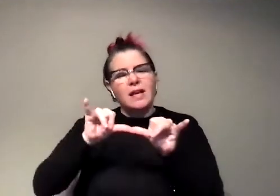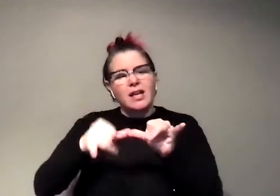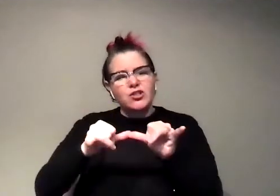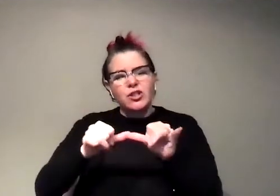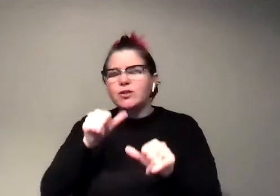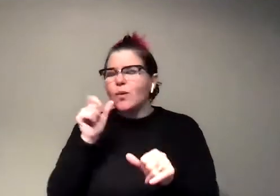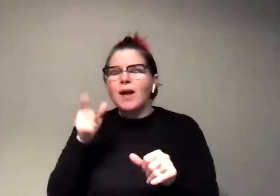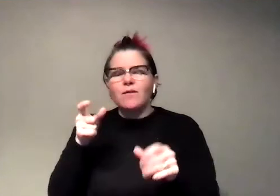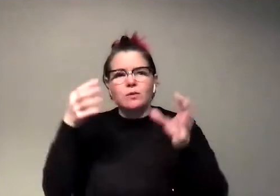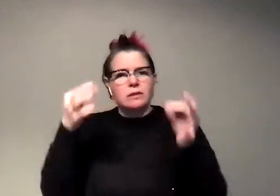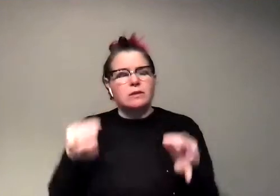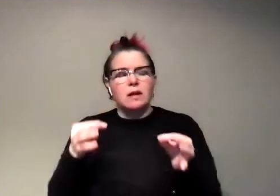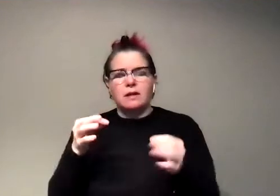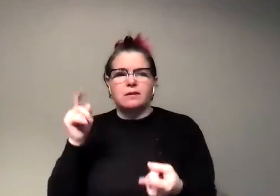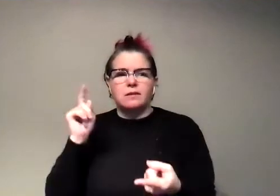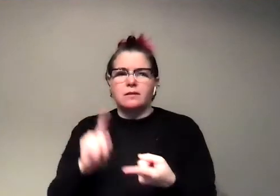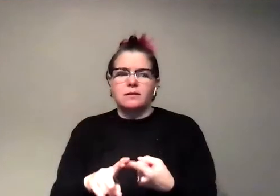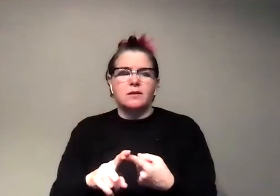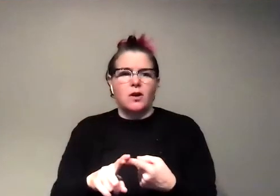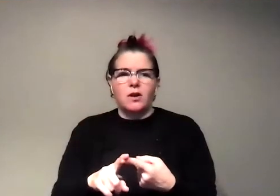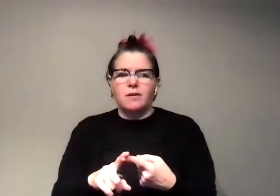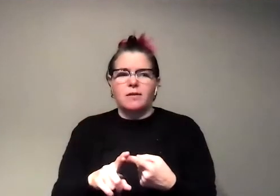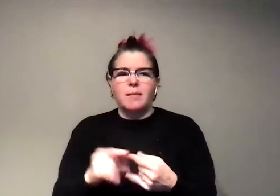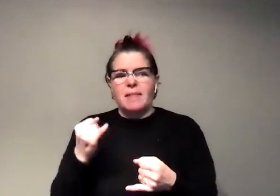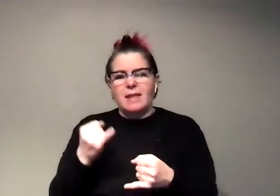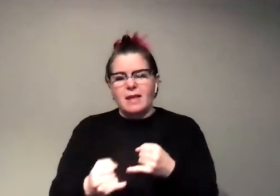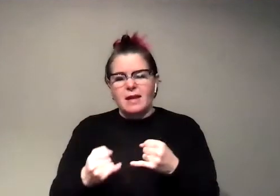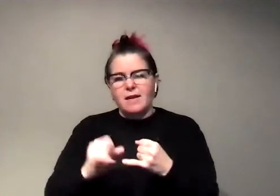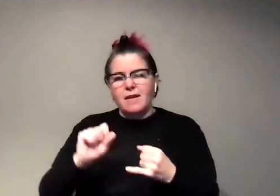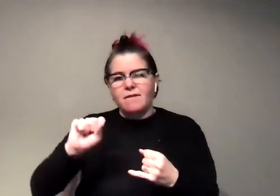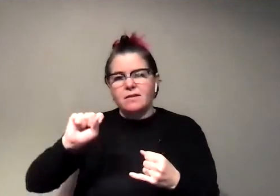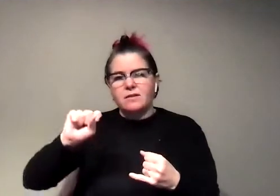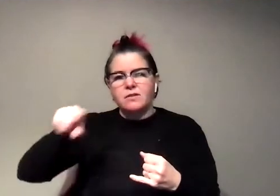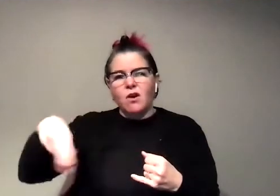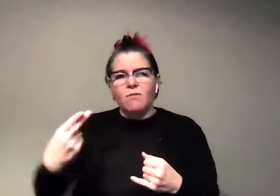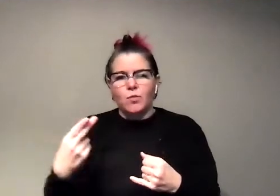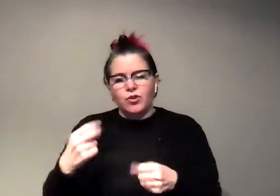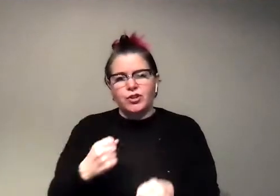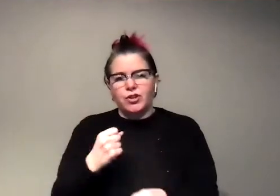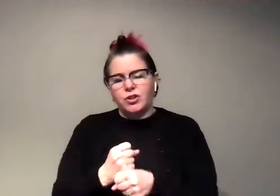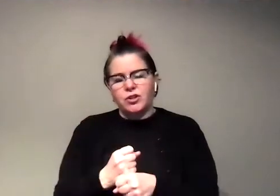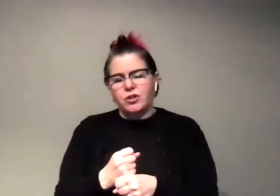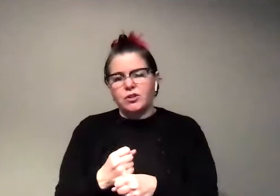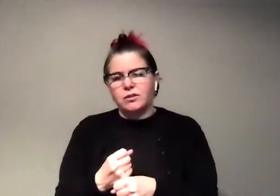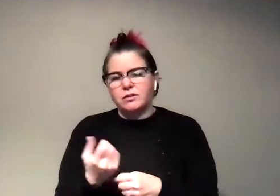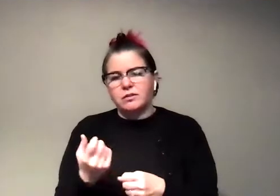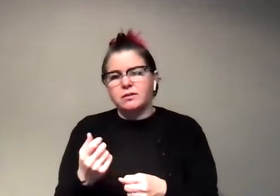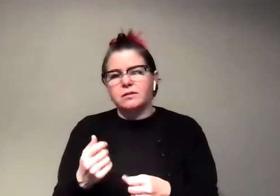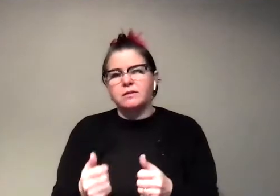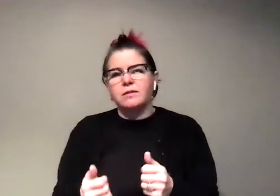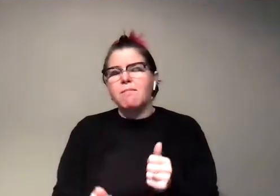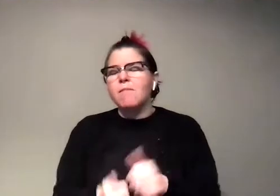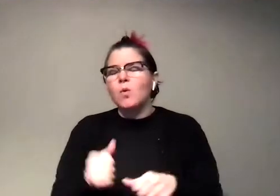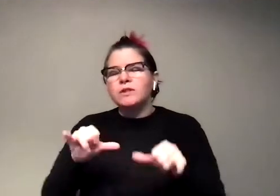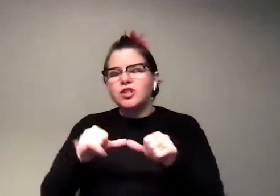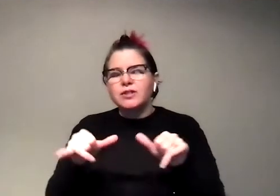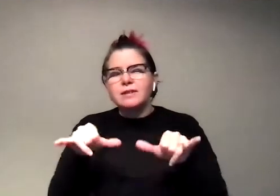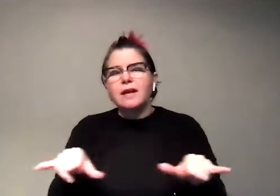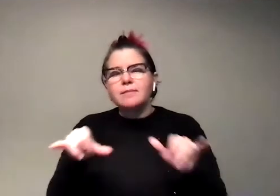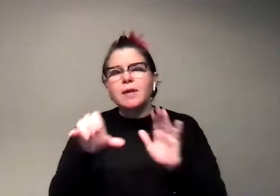you want to do until the end of your sophomore year. Most engineers take the same courses, like the same kind of like